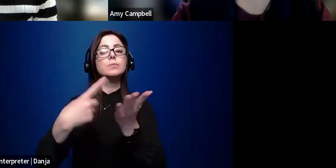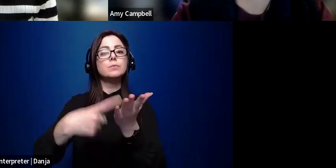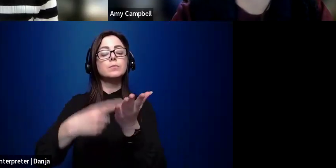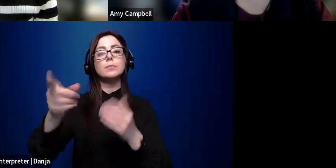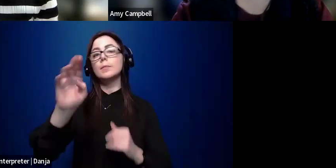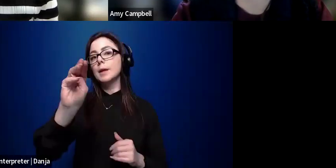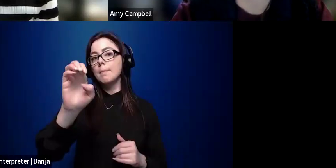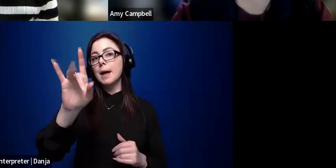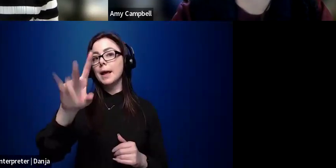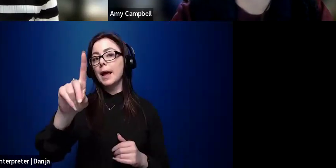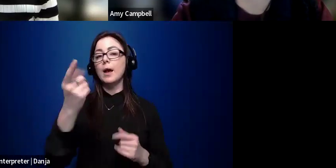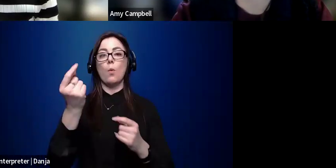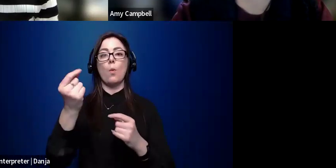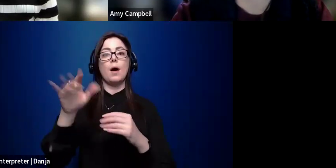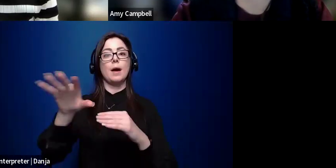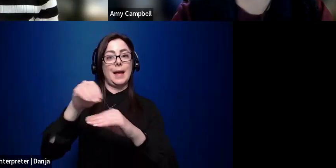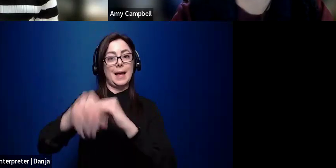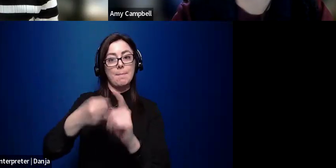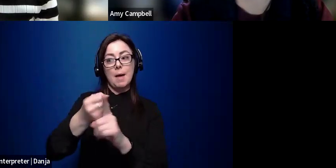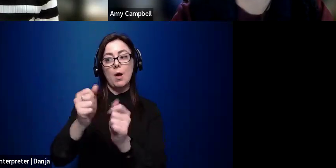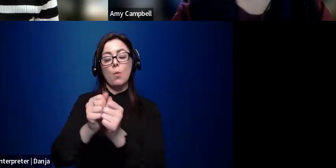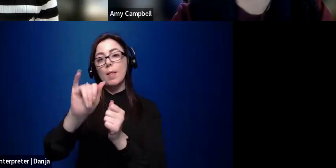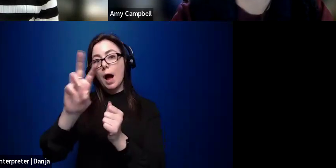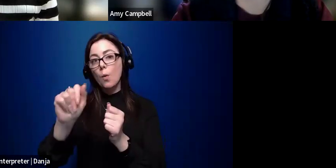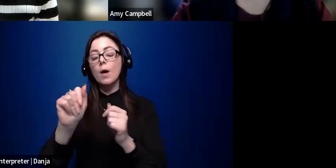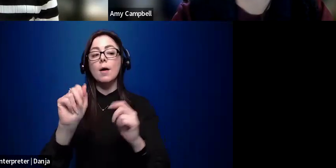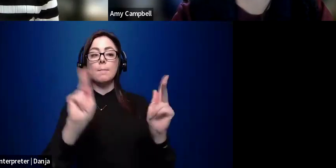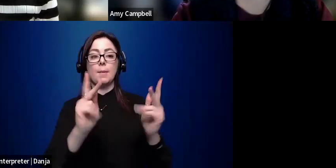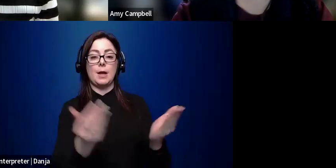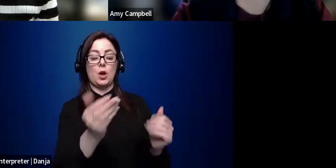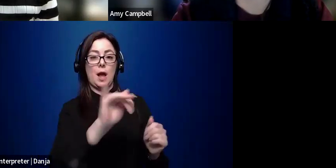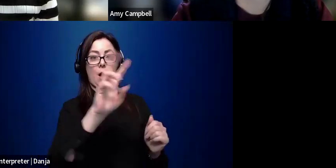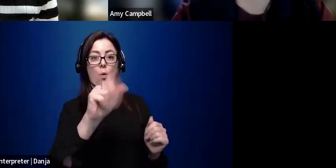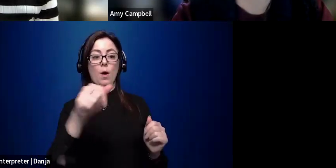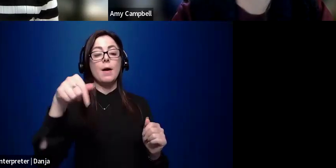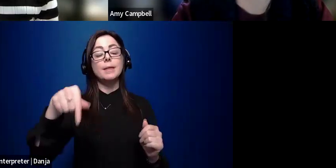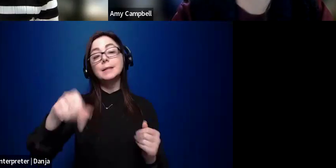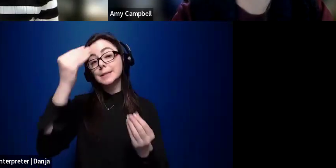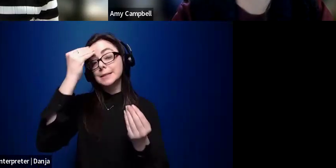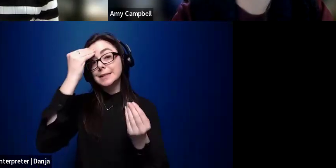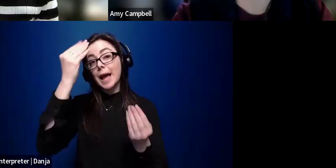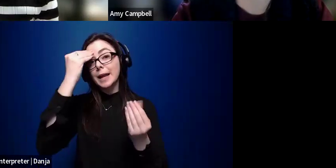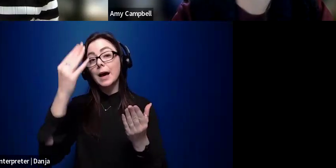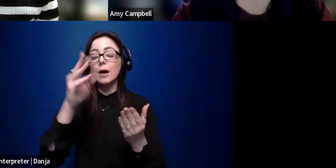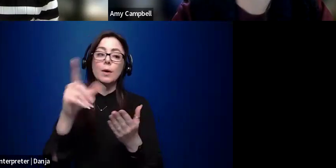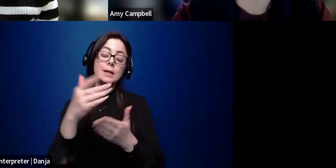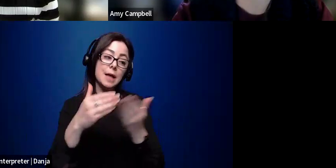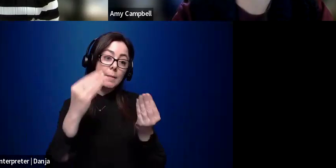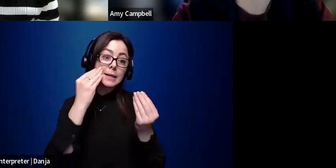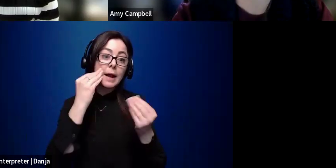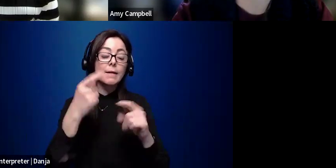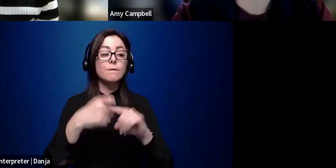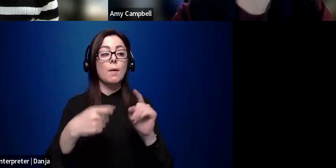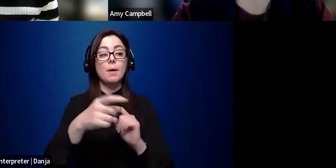on Iowa and Iowans. This is data from some of it is from the Kaiser